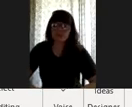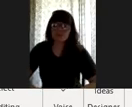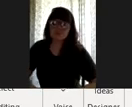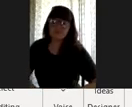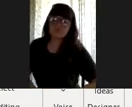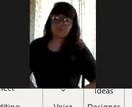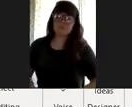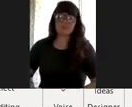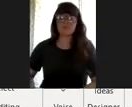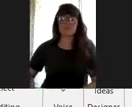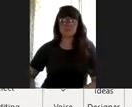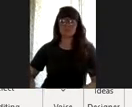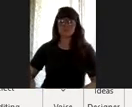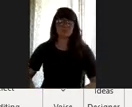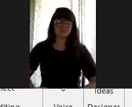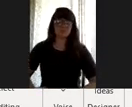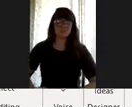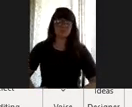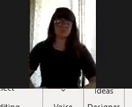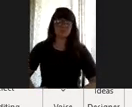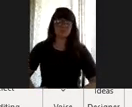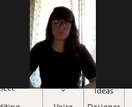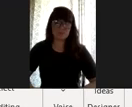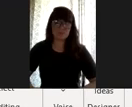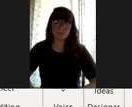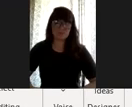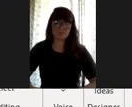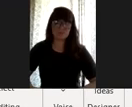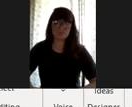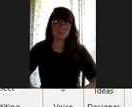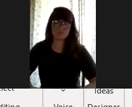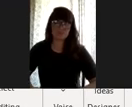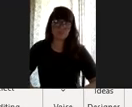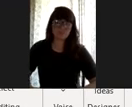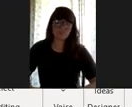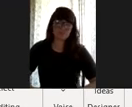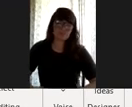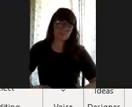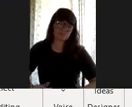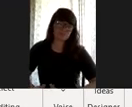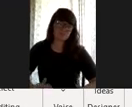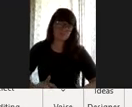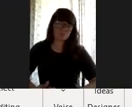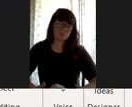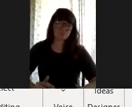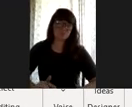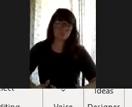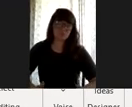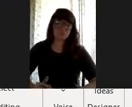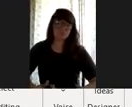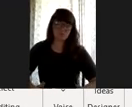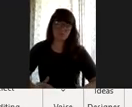it's an experiential righteous that is being declared righteous, then it's not positional, but experiential instead. You understand